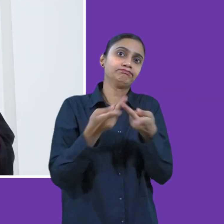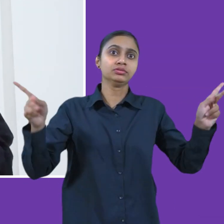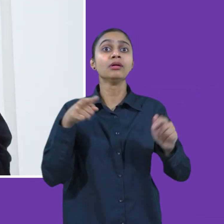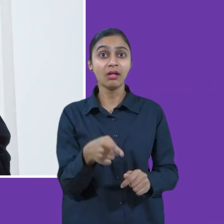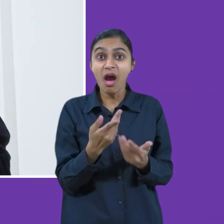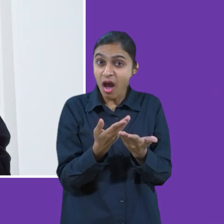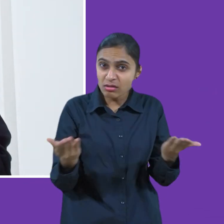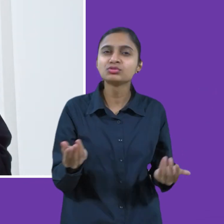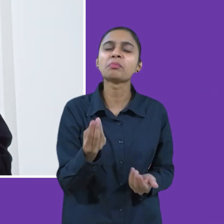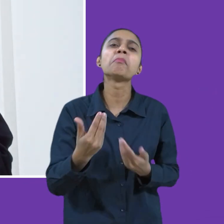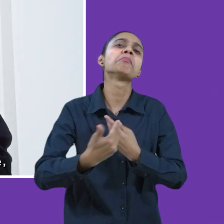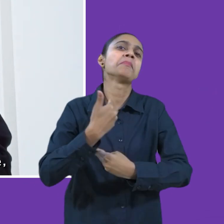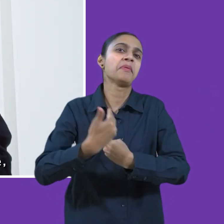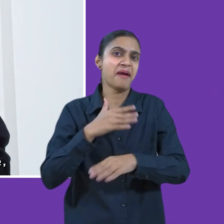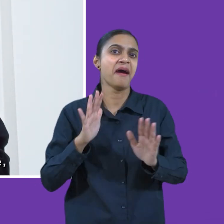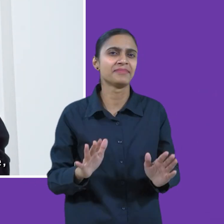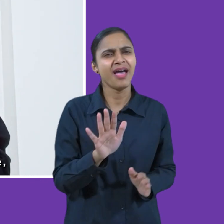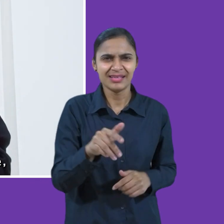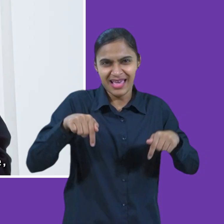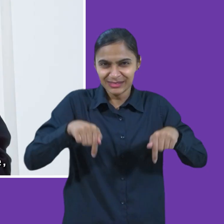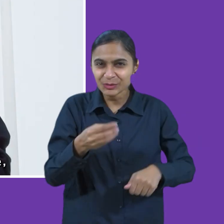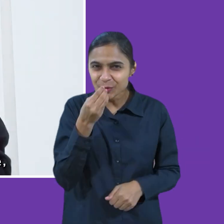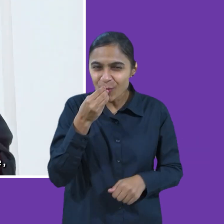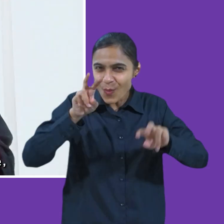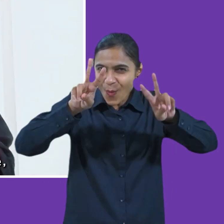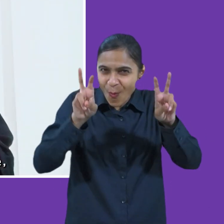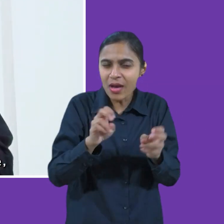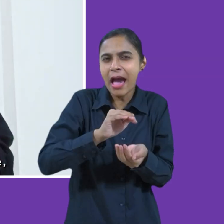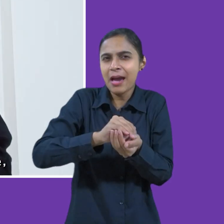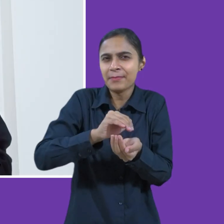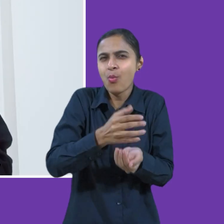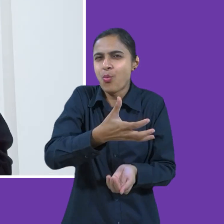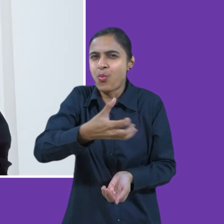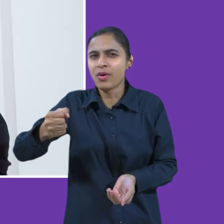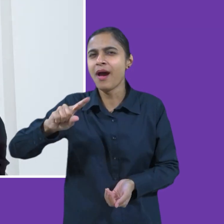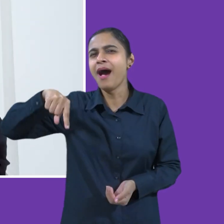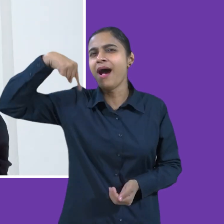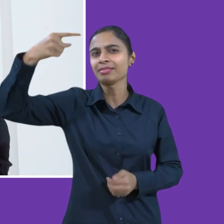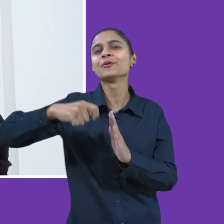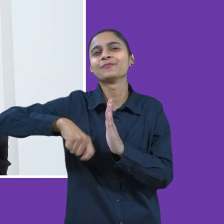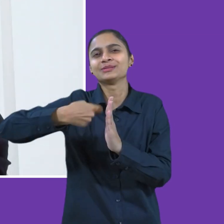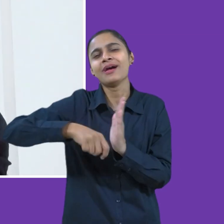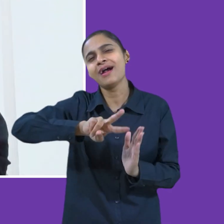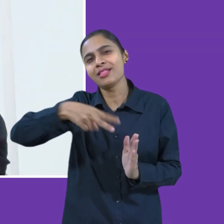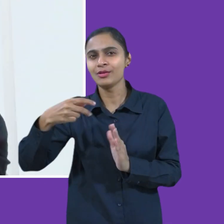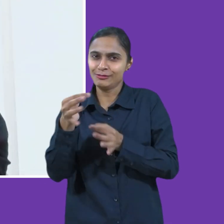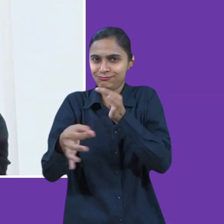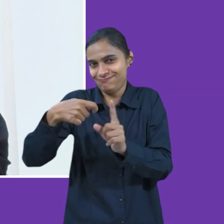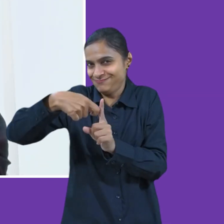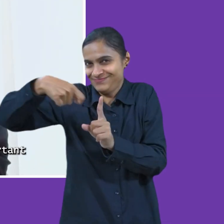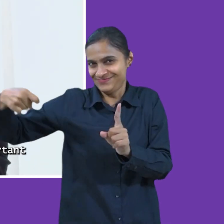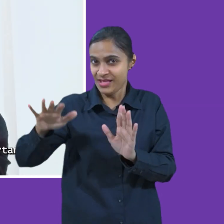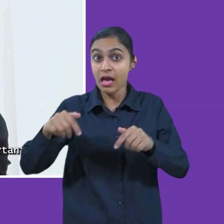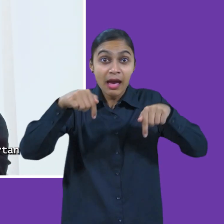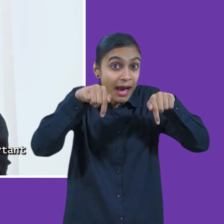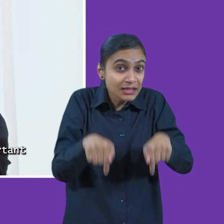so that the food habit part I'll be covering in a separate video. So here we'll be focusing on the lifestyle habit. So